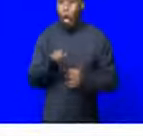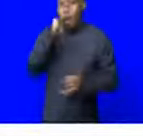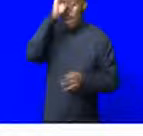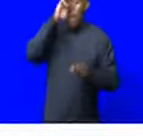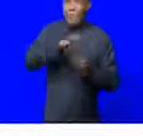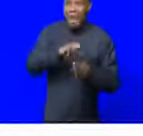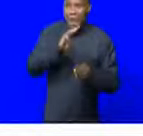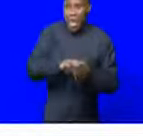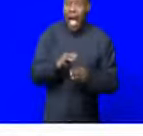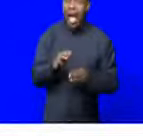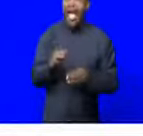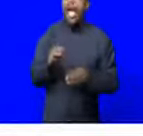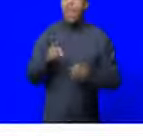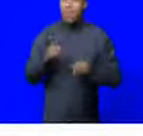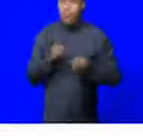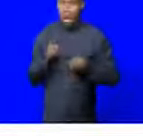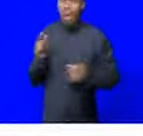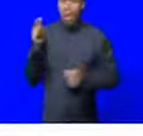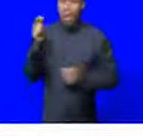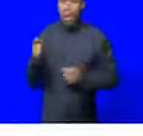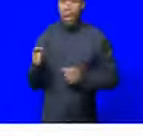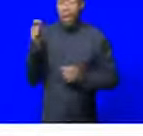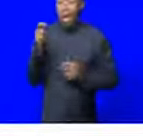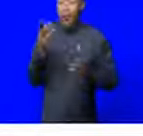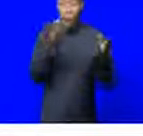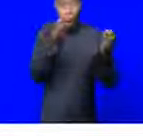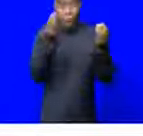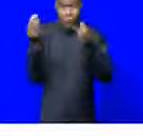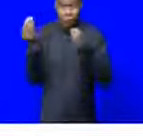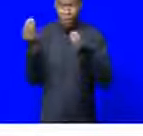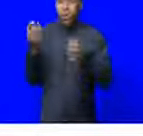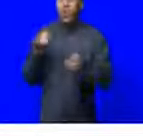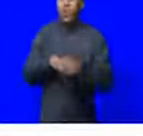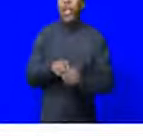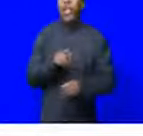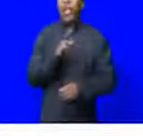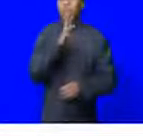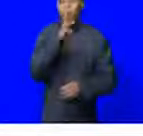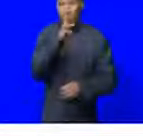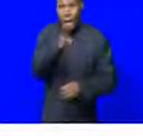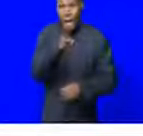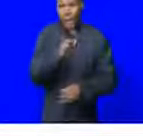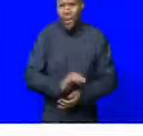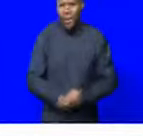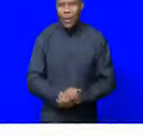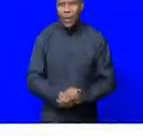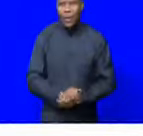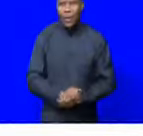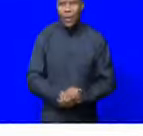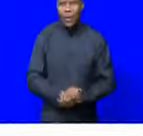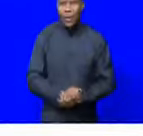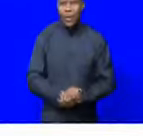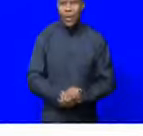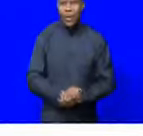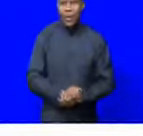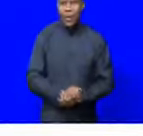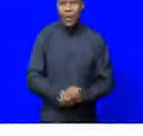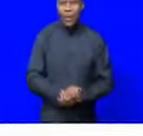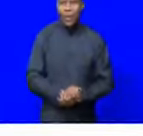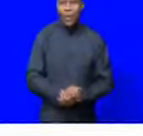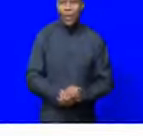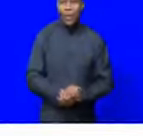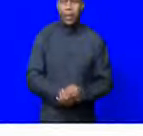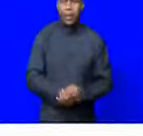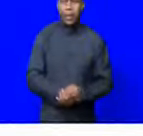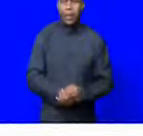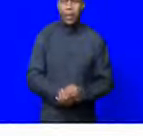day of the reed dance ceremony for the year 2022. At Lutsitsini Royal Dress. For Eswatini TV News, I'm Sandile Makanya